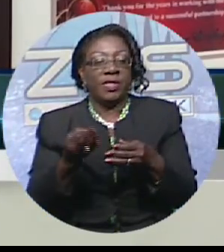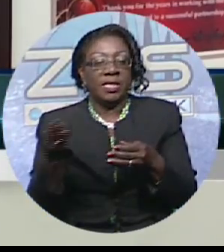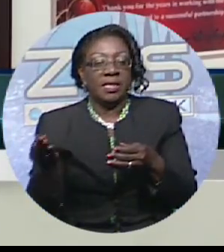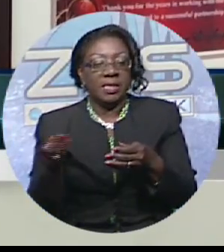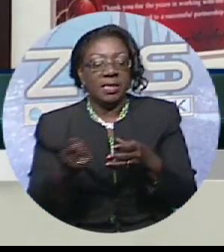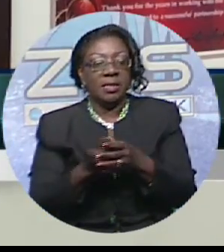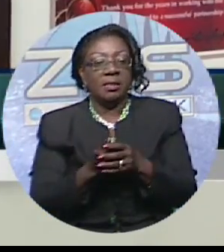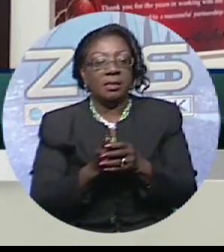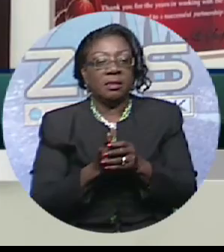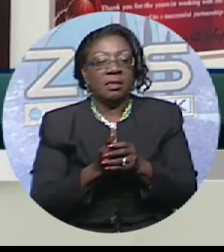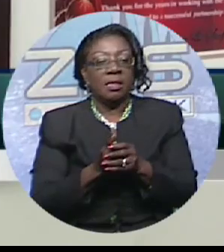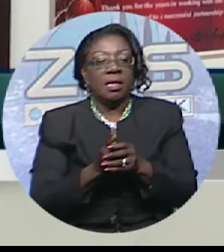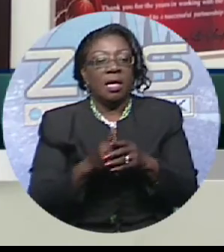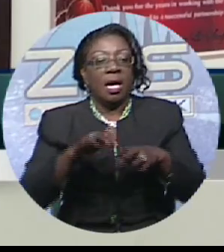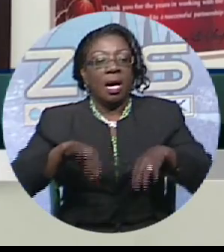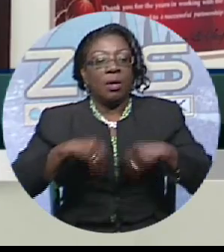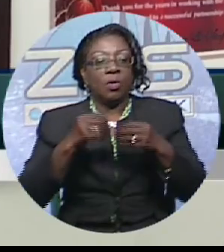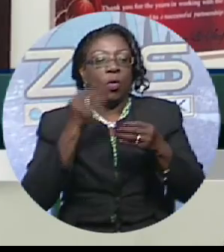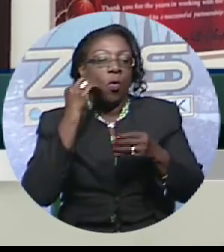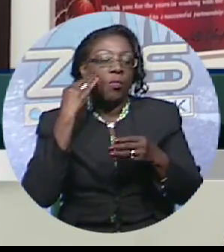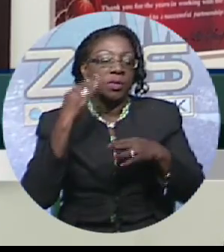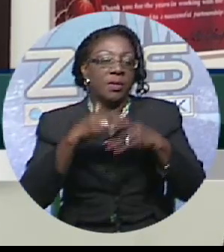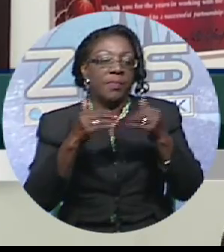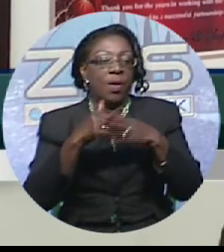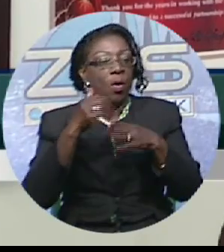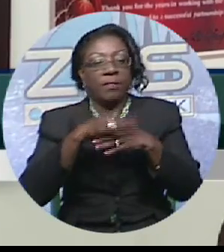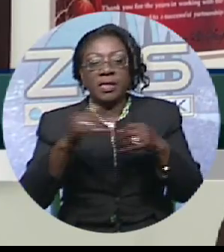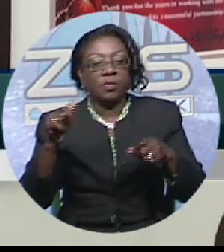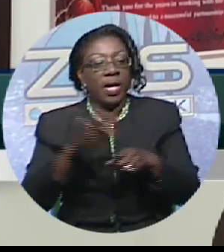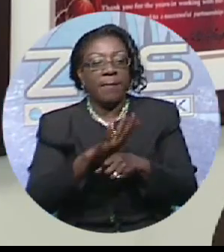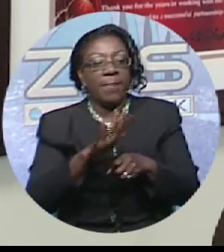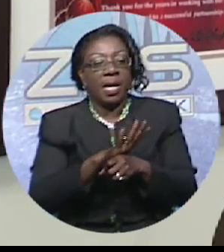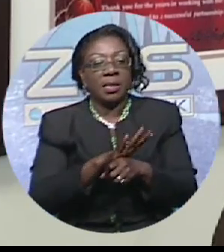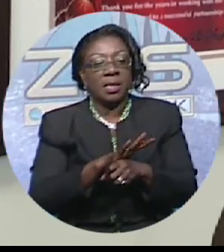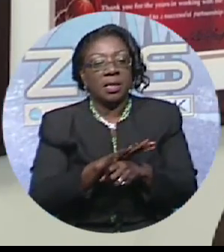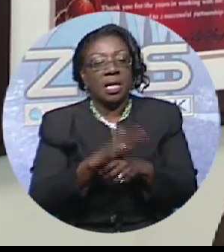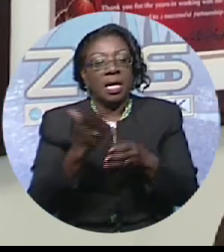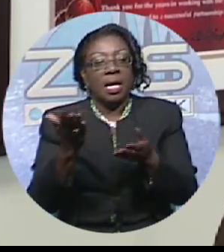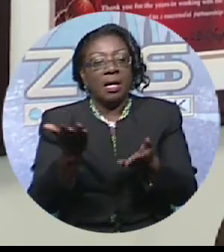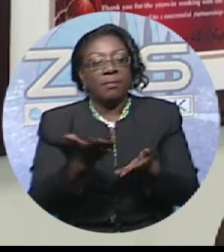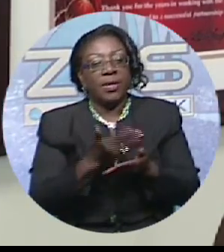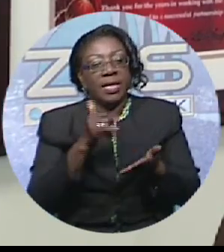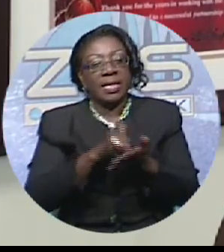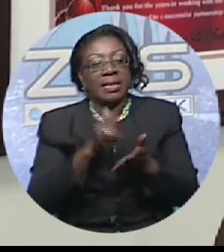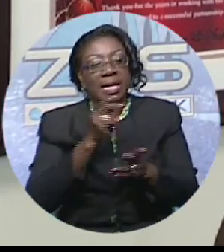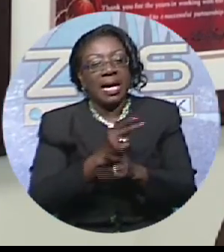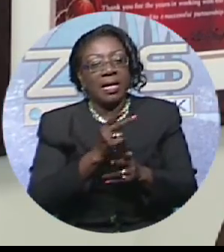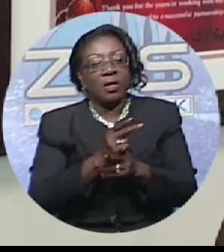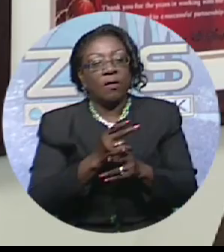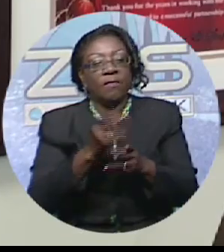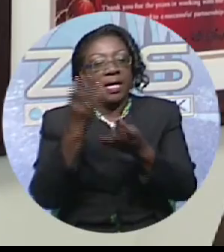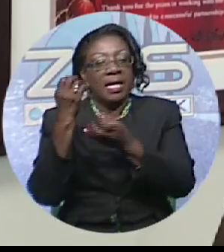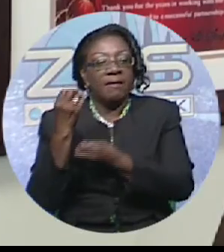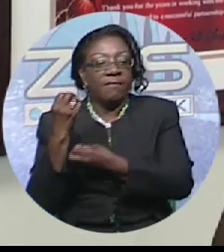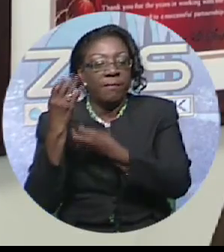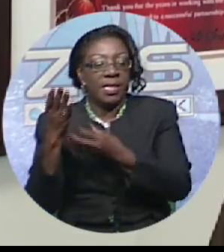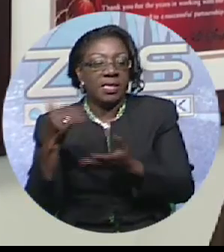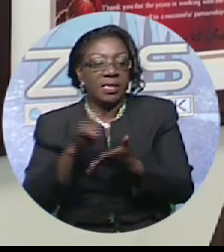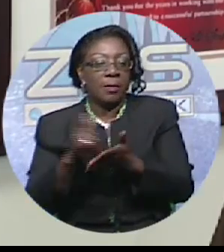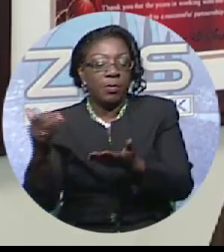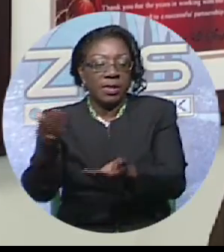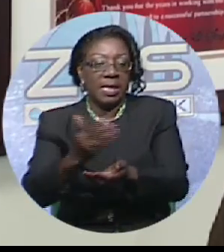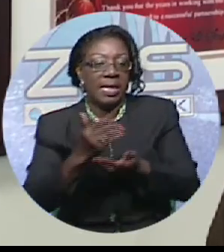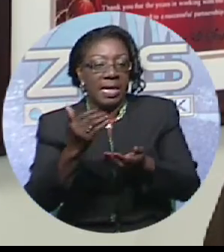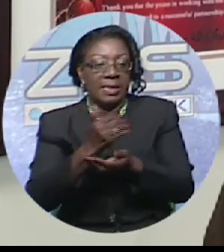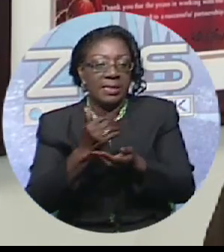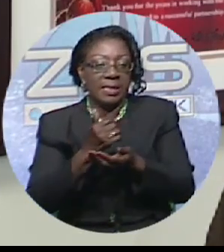the infrastructure, all the sectors that are impacted, and then bringing that type of data and information that's collected